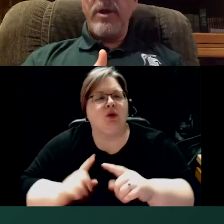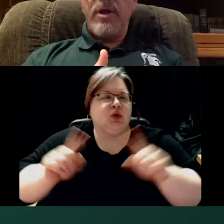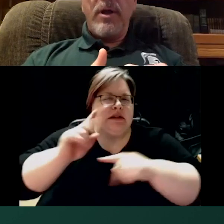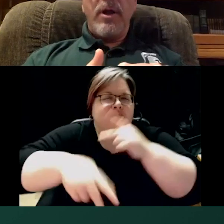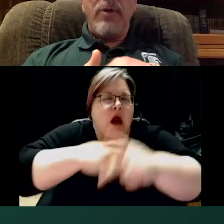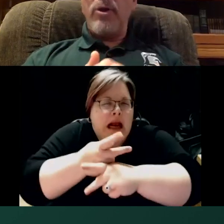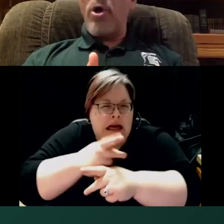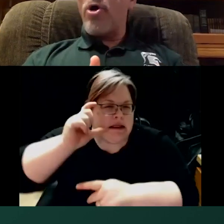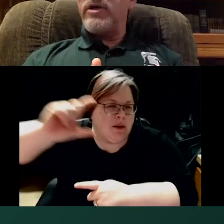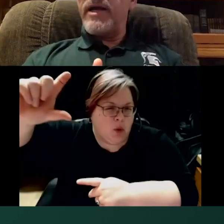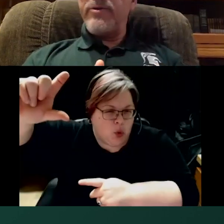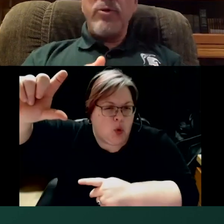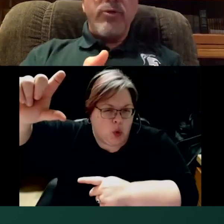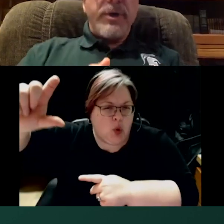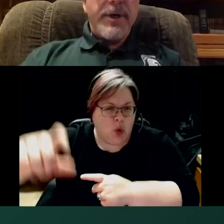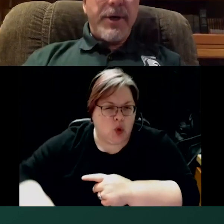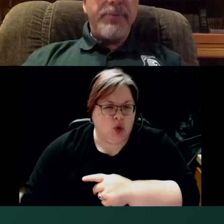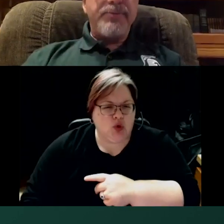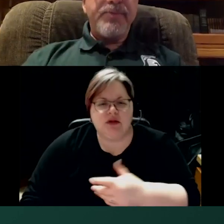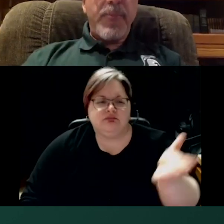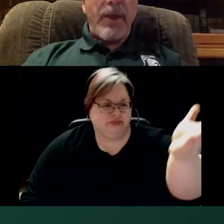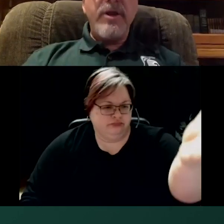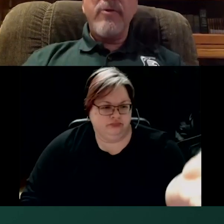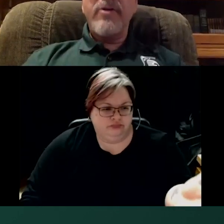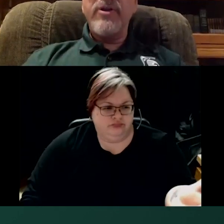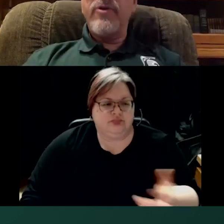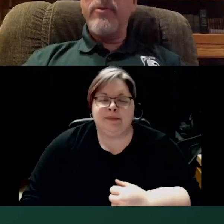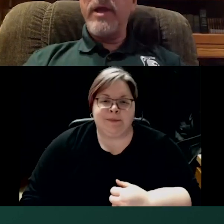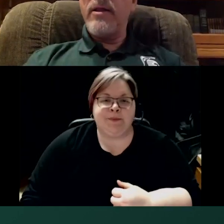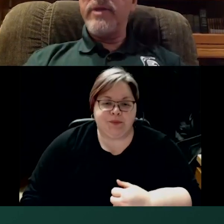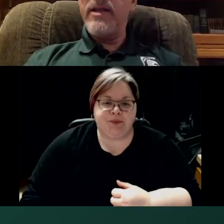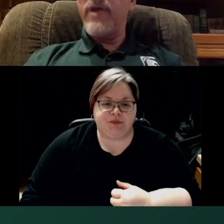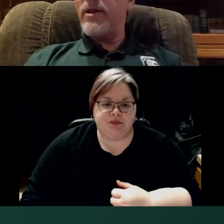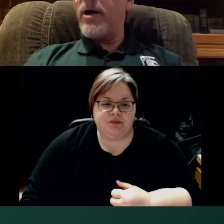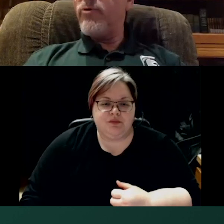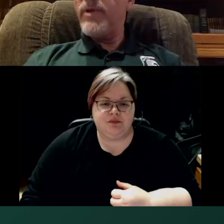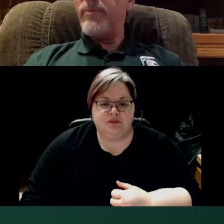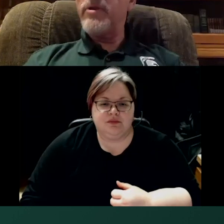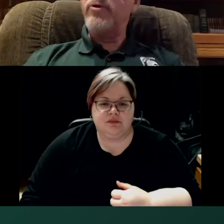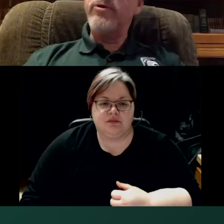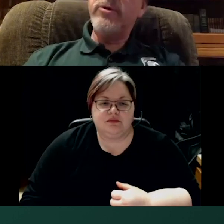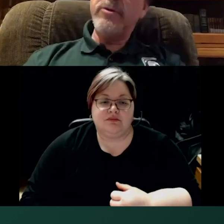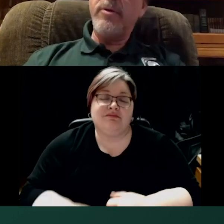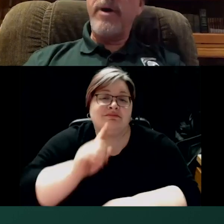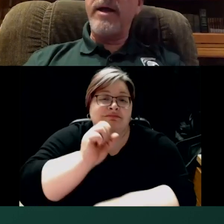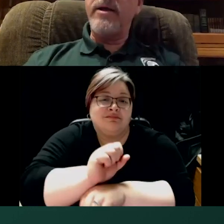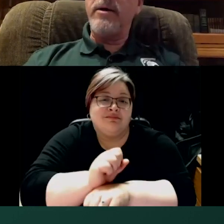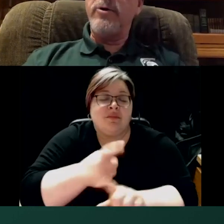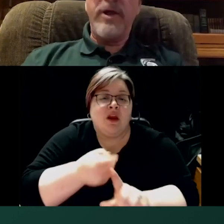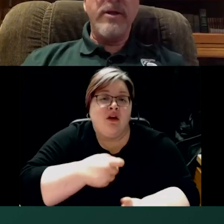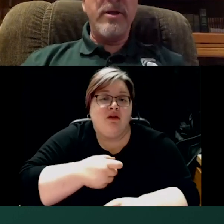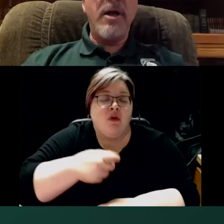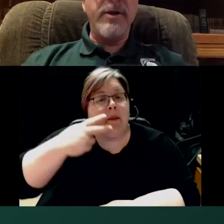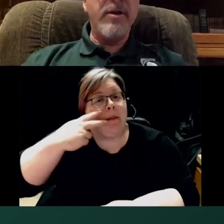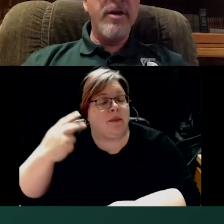the long night moon. These are actually from the native Algonquin peoples learned by